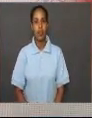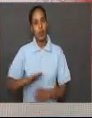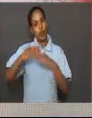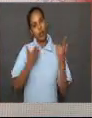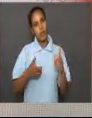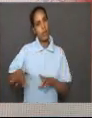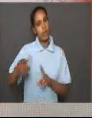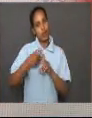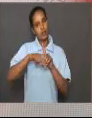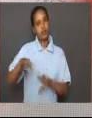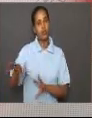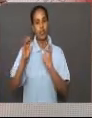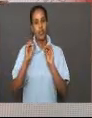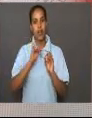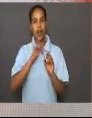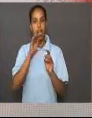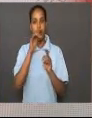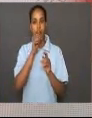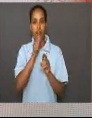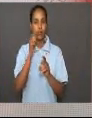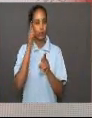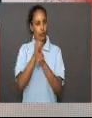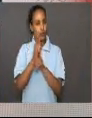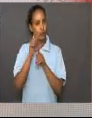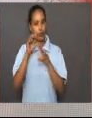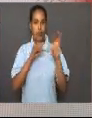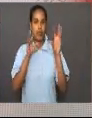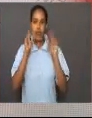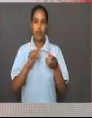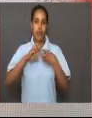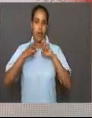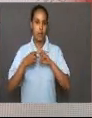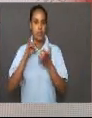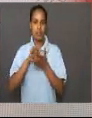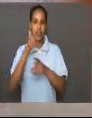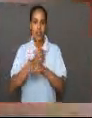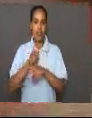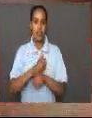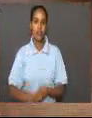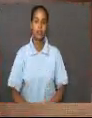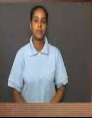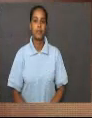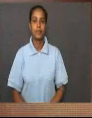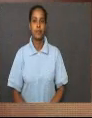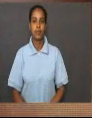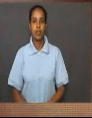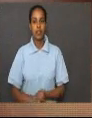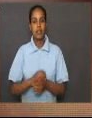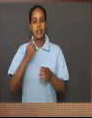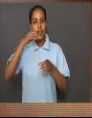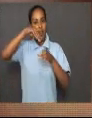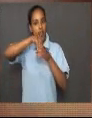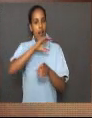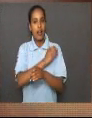Welcome back, students. I'm sure that you had no trouble with this activity. The